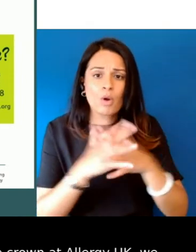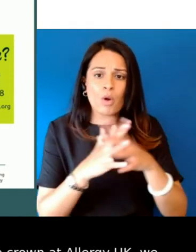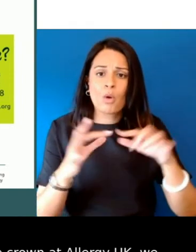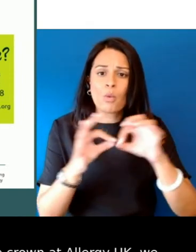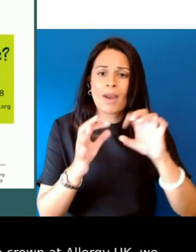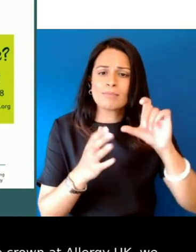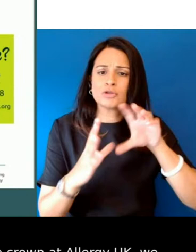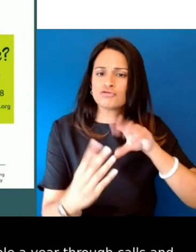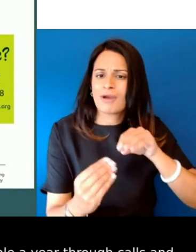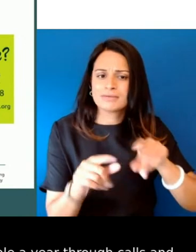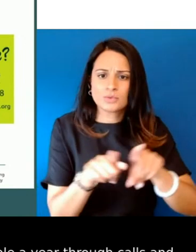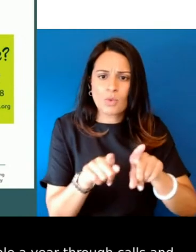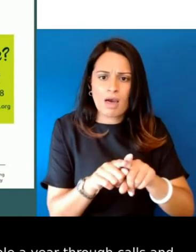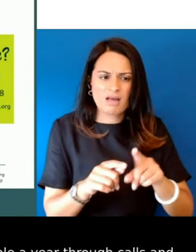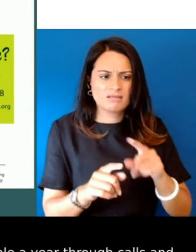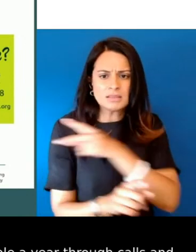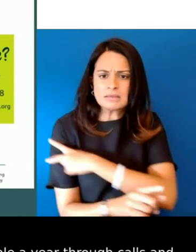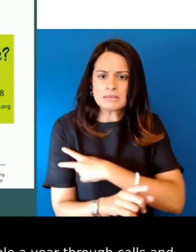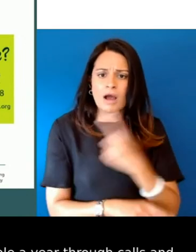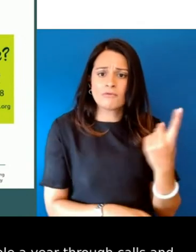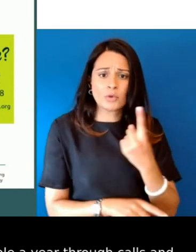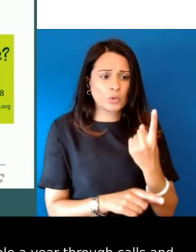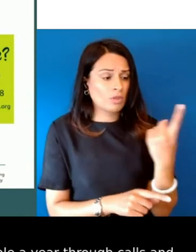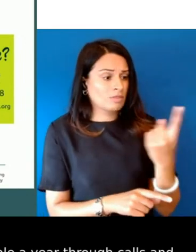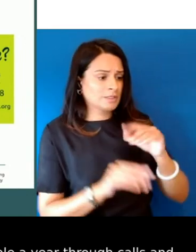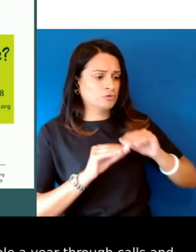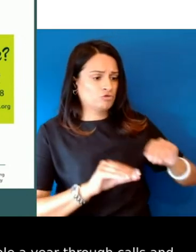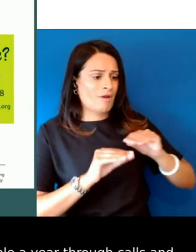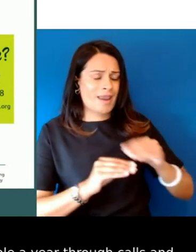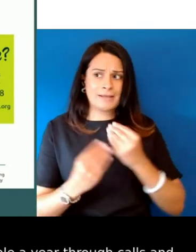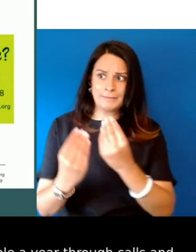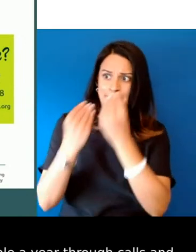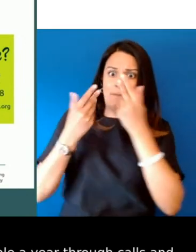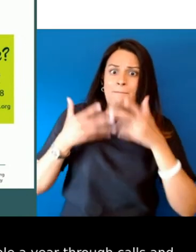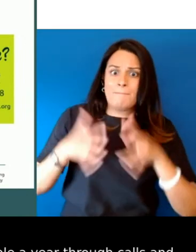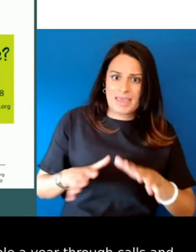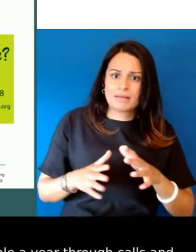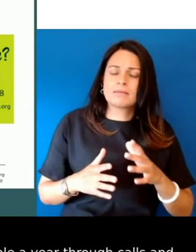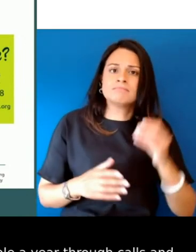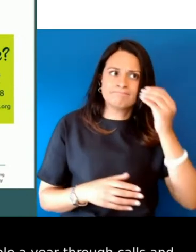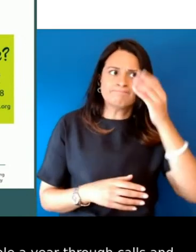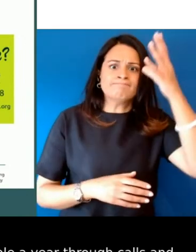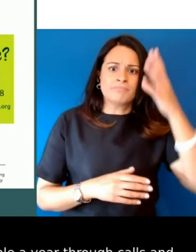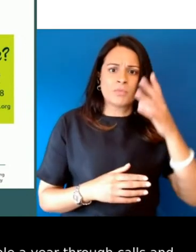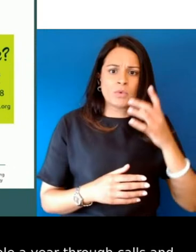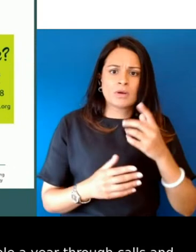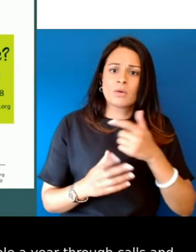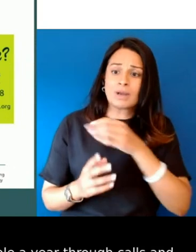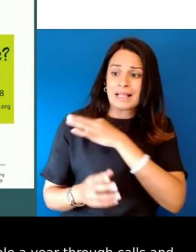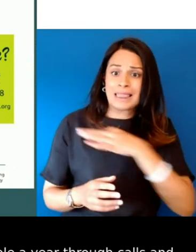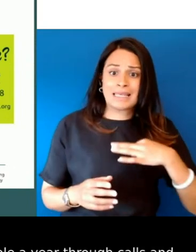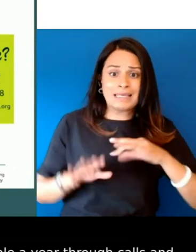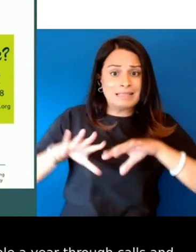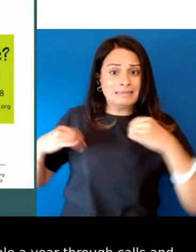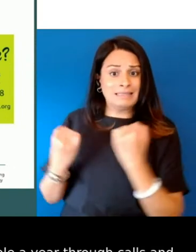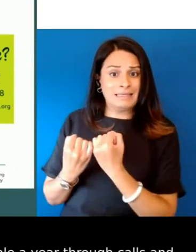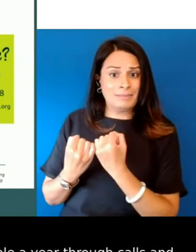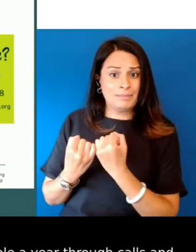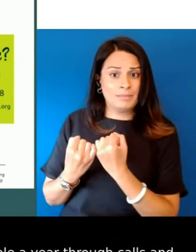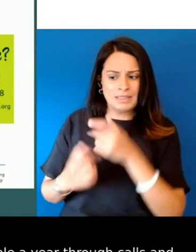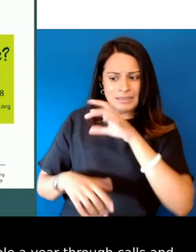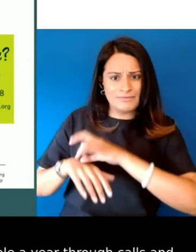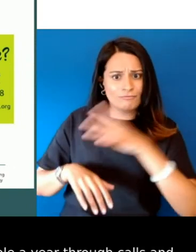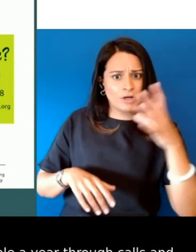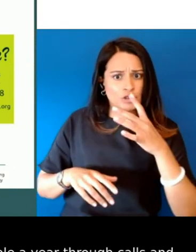staffed by um trained helpline advisors who are supported by a clinical team made up of specialist allergy